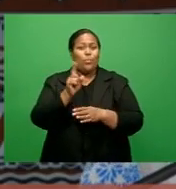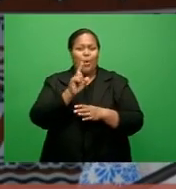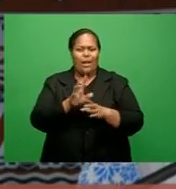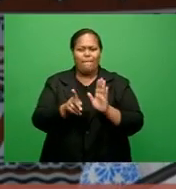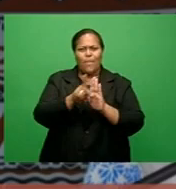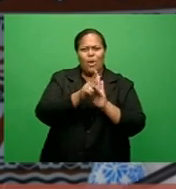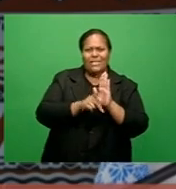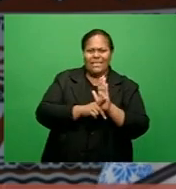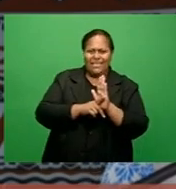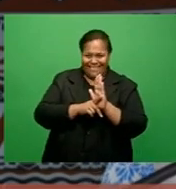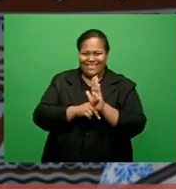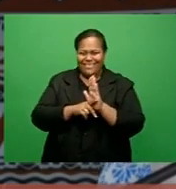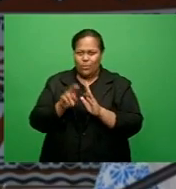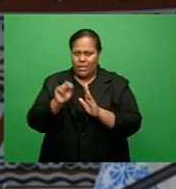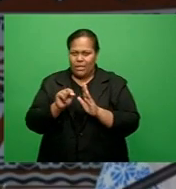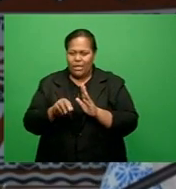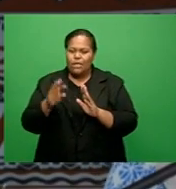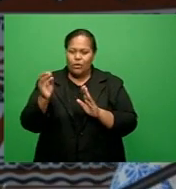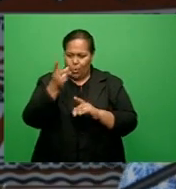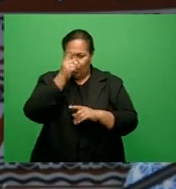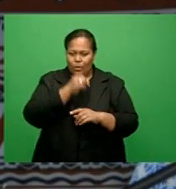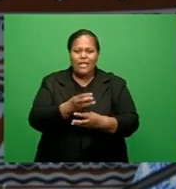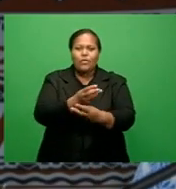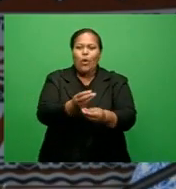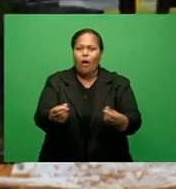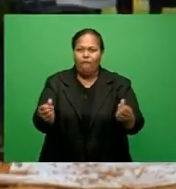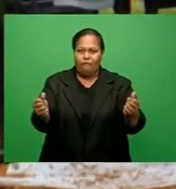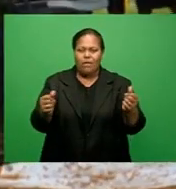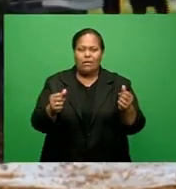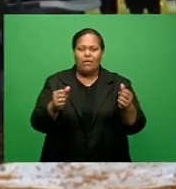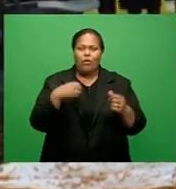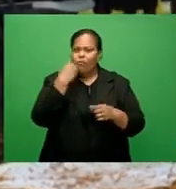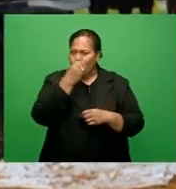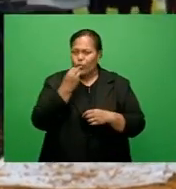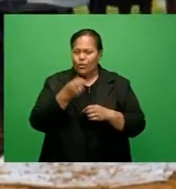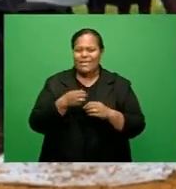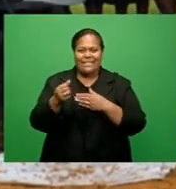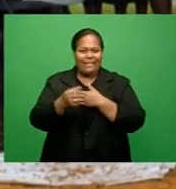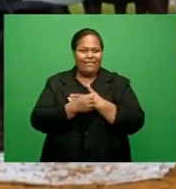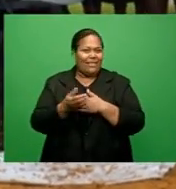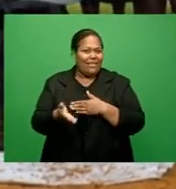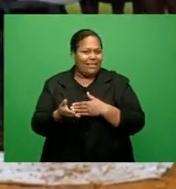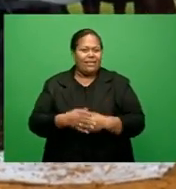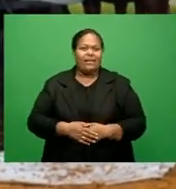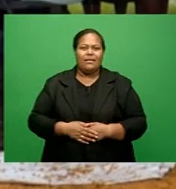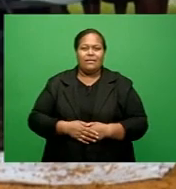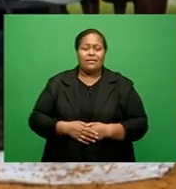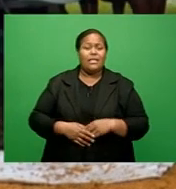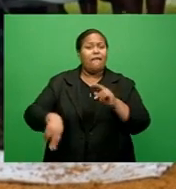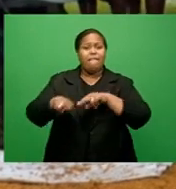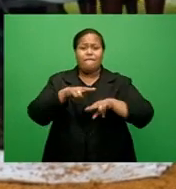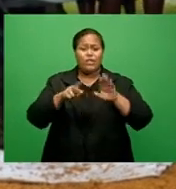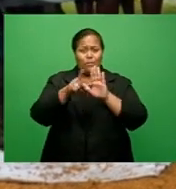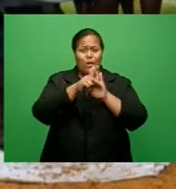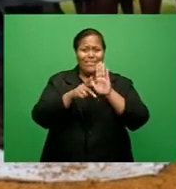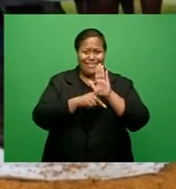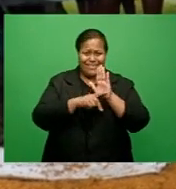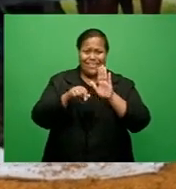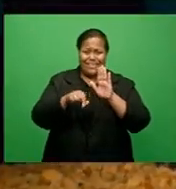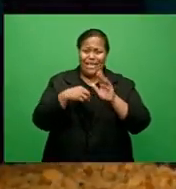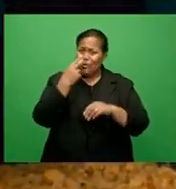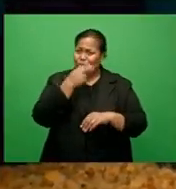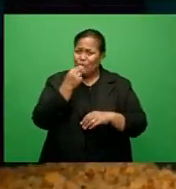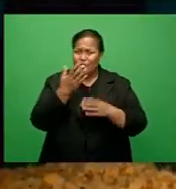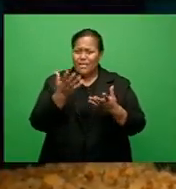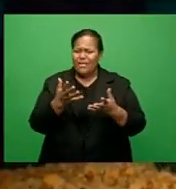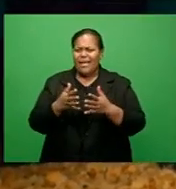cross-policy approach to address food and nutrition insecurity. And the Government of Fiji, through the Fiji Policy and Food Nutrition Security and its cascading